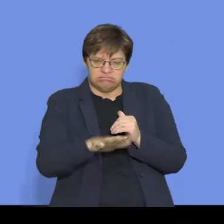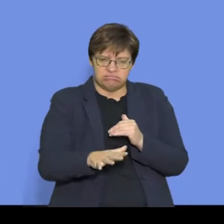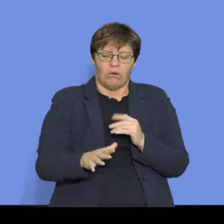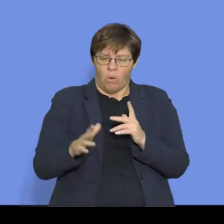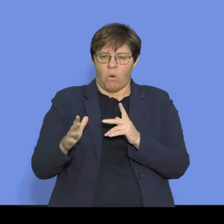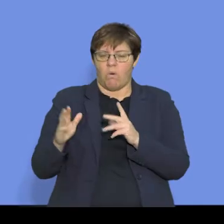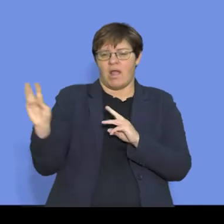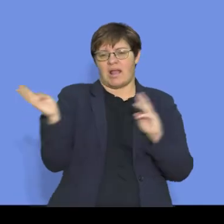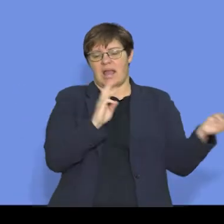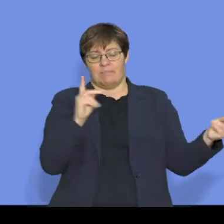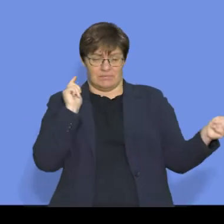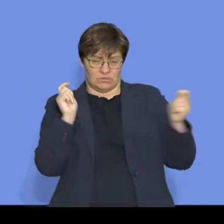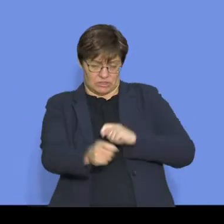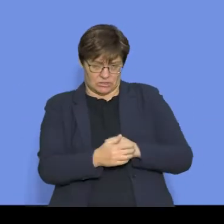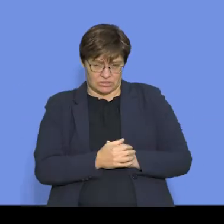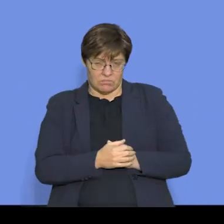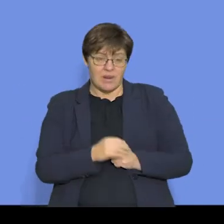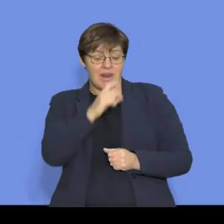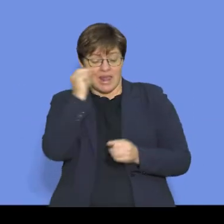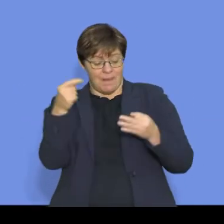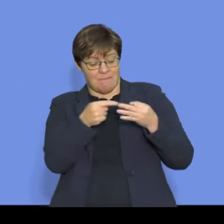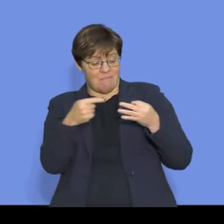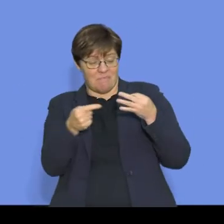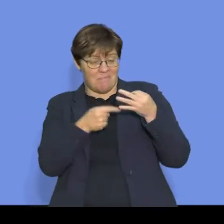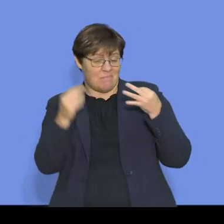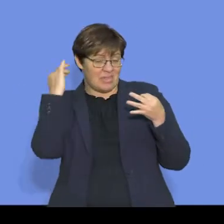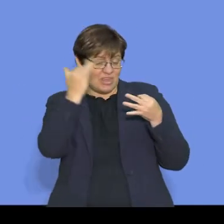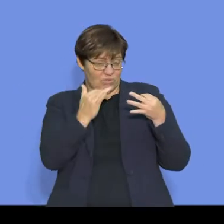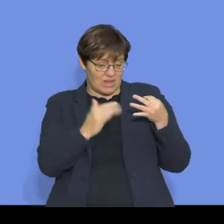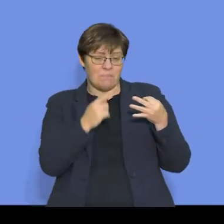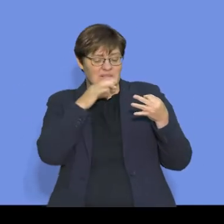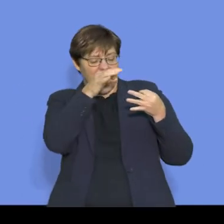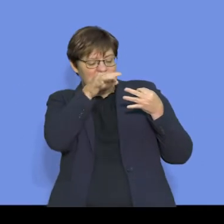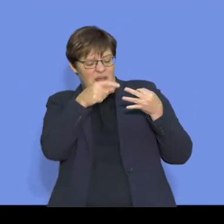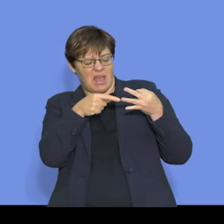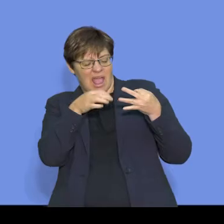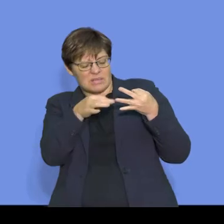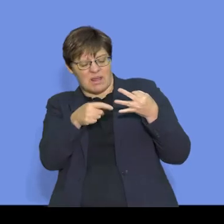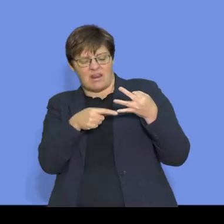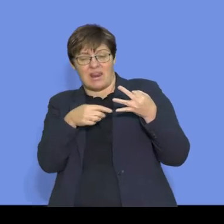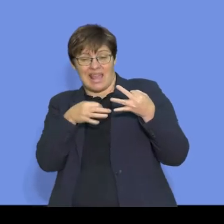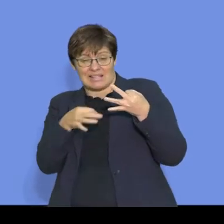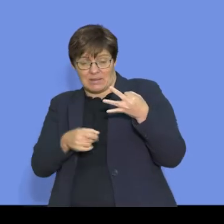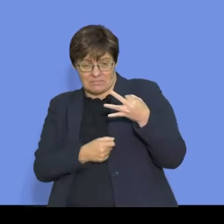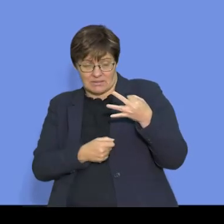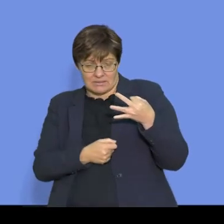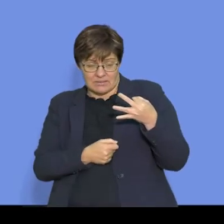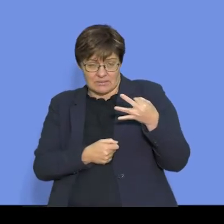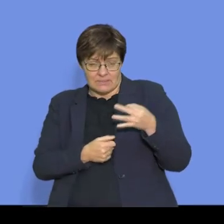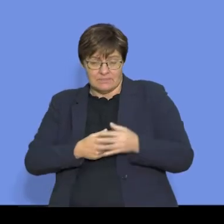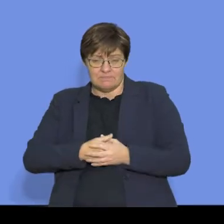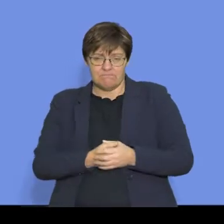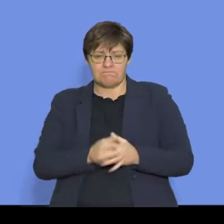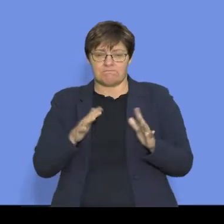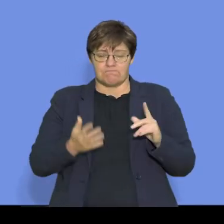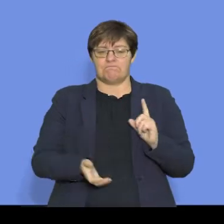or climate change. And you would need to not just name the theories, but actually explain a little bit about how they would have